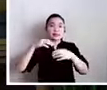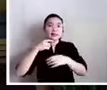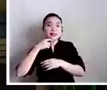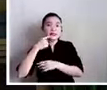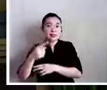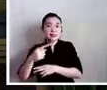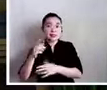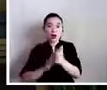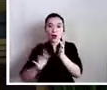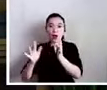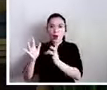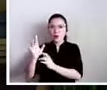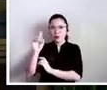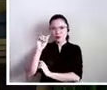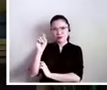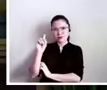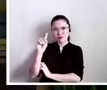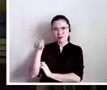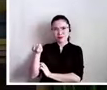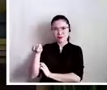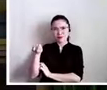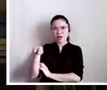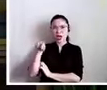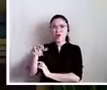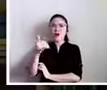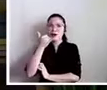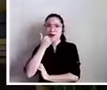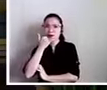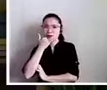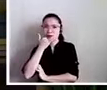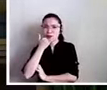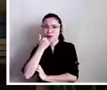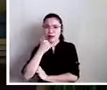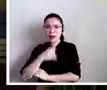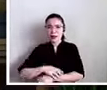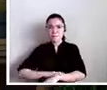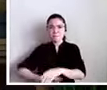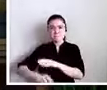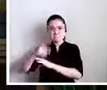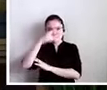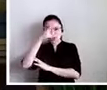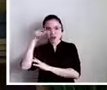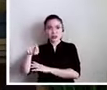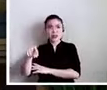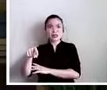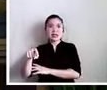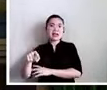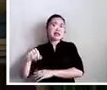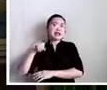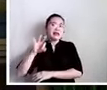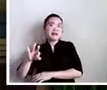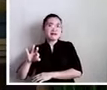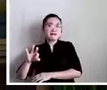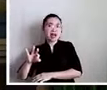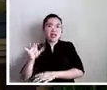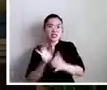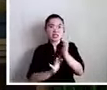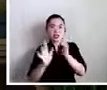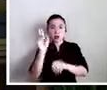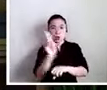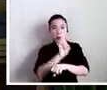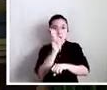oy? Dili man gud ang saktong inyong gihimo kay kung tinuod nga sa pamaagi sa gahom sa demonyo, ako